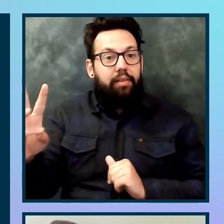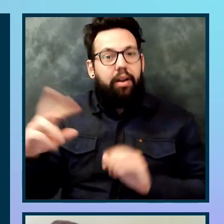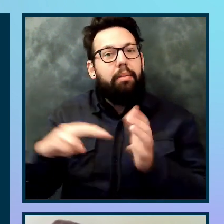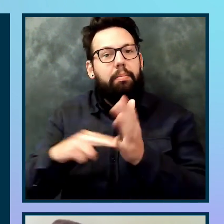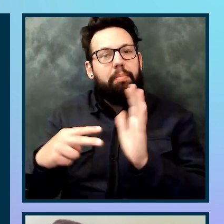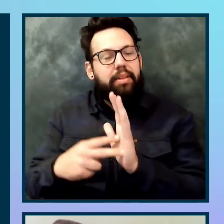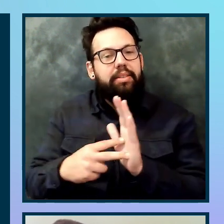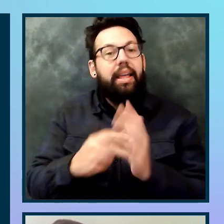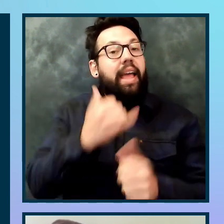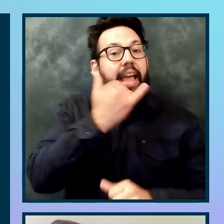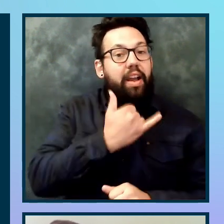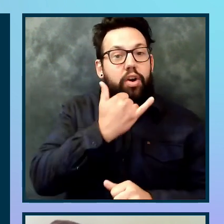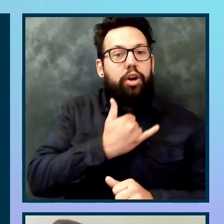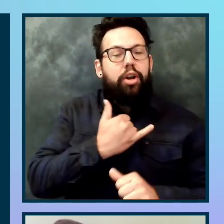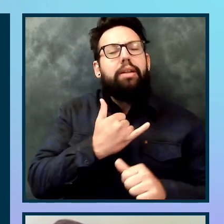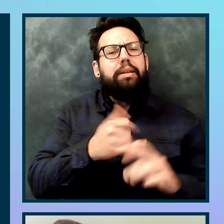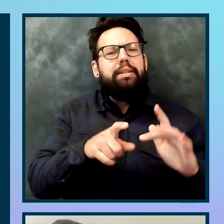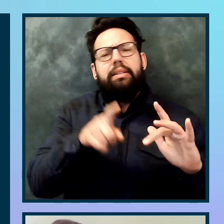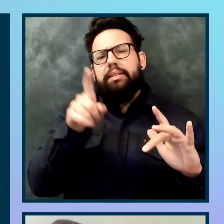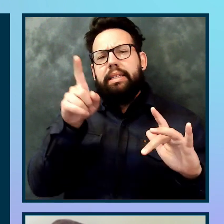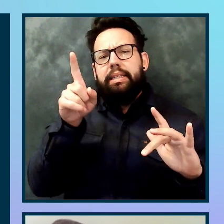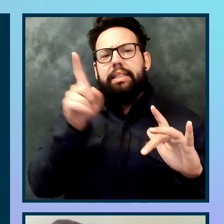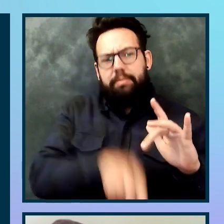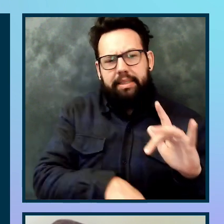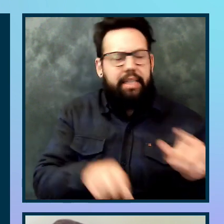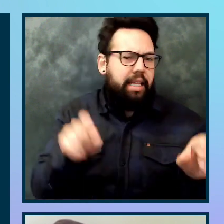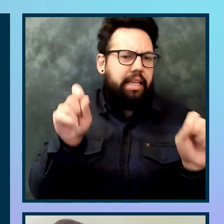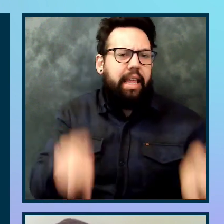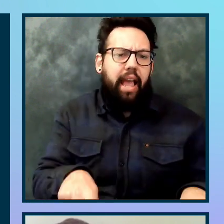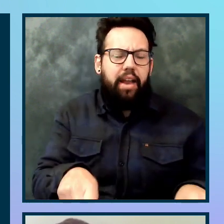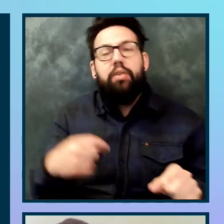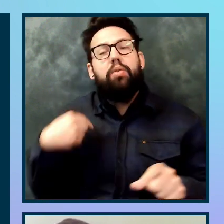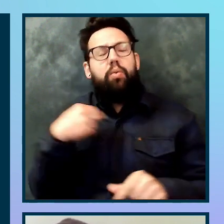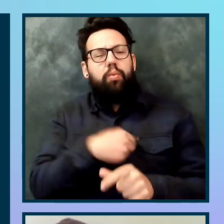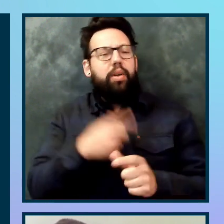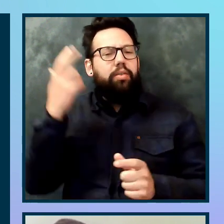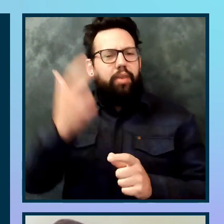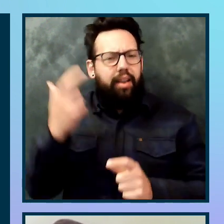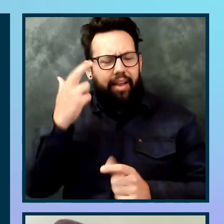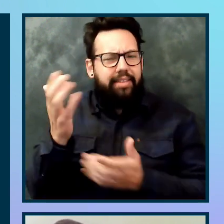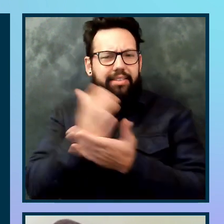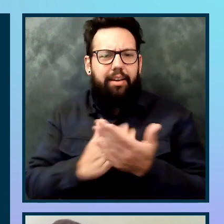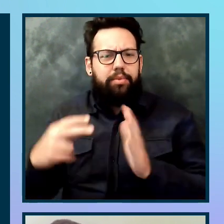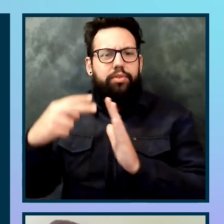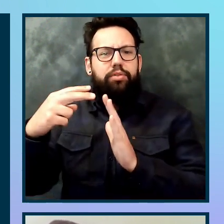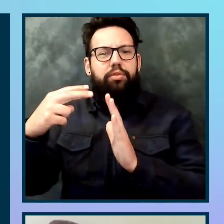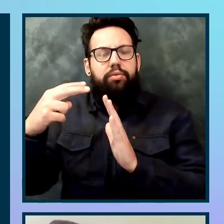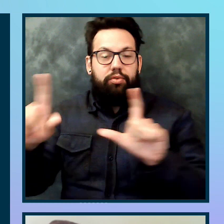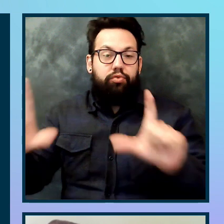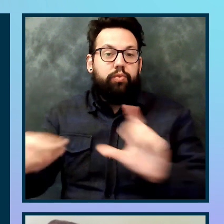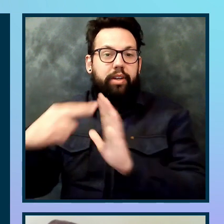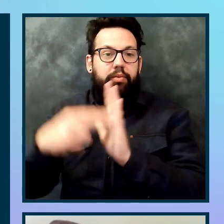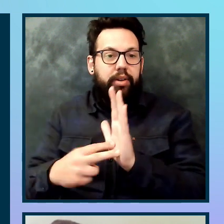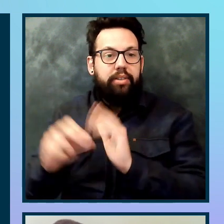it would be the equivalent of role equal to dialog. So for some screen readers, we found that they didn't support the dialog element. So we also add in role